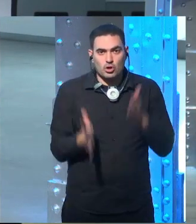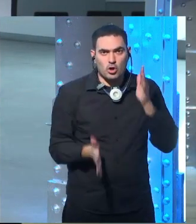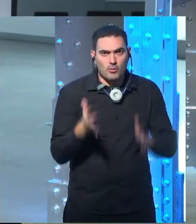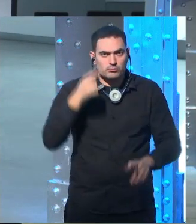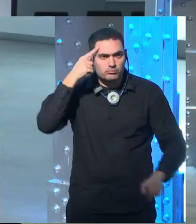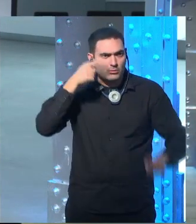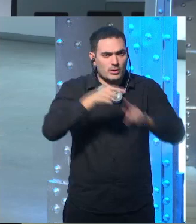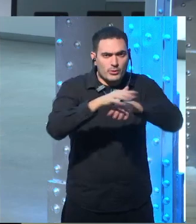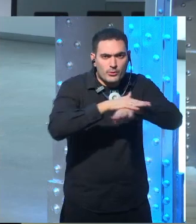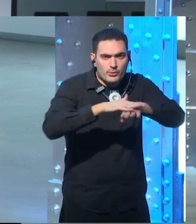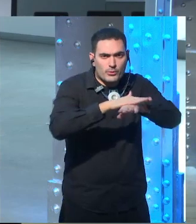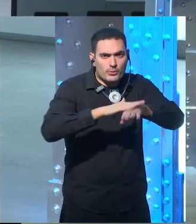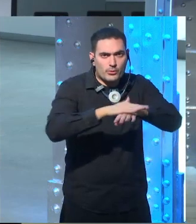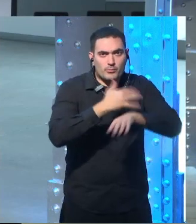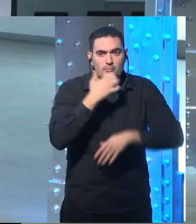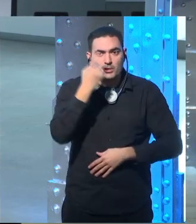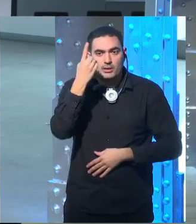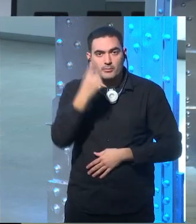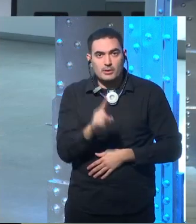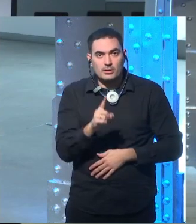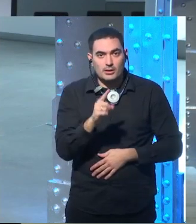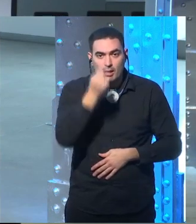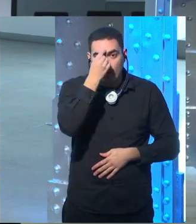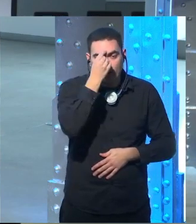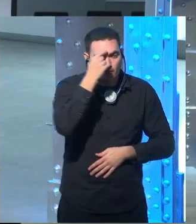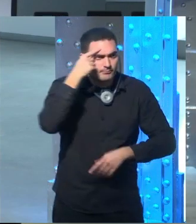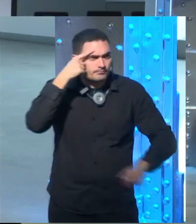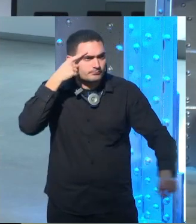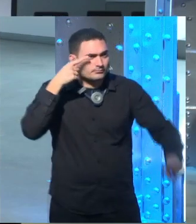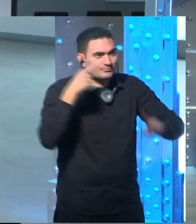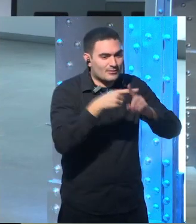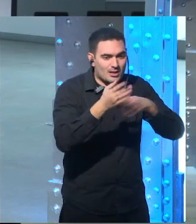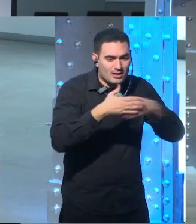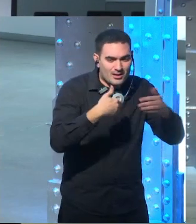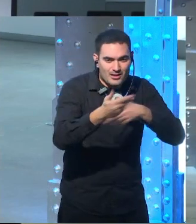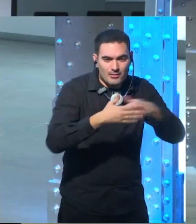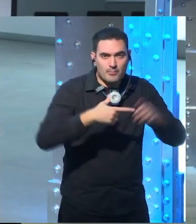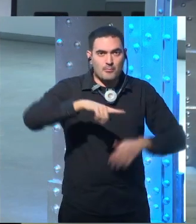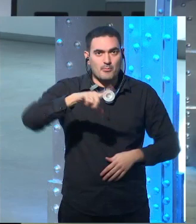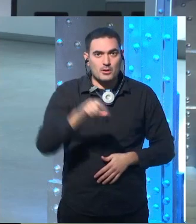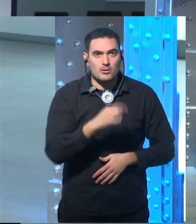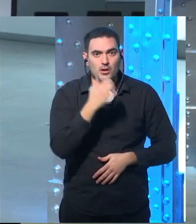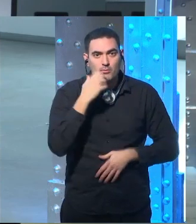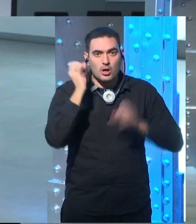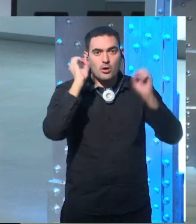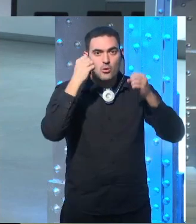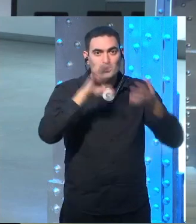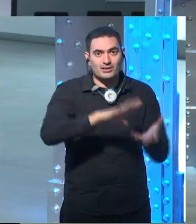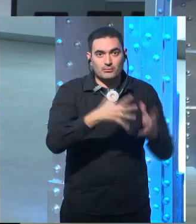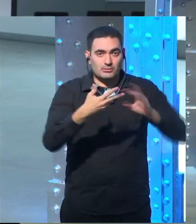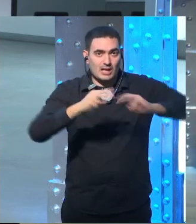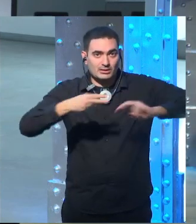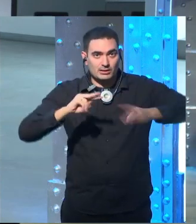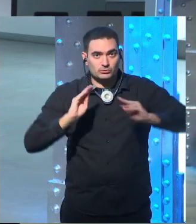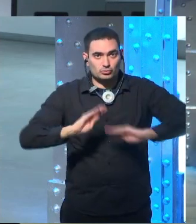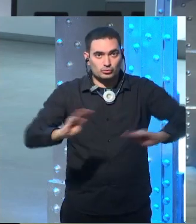India, they rely heavily on cheap labor. If you think about Google Translate, the type of